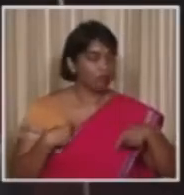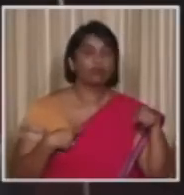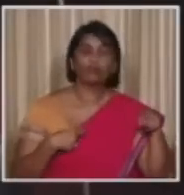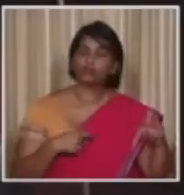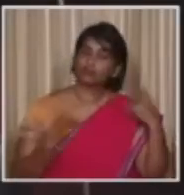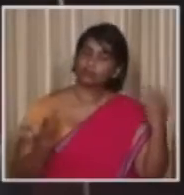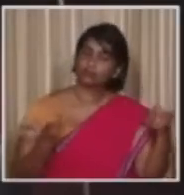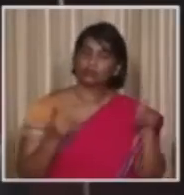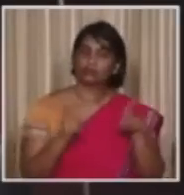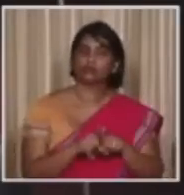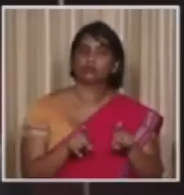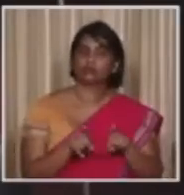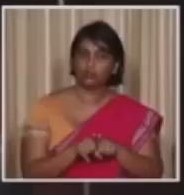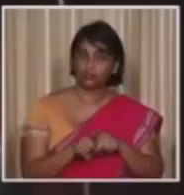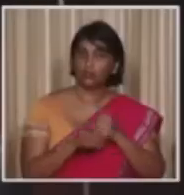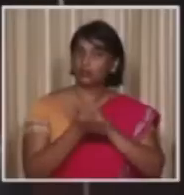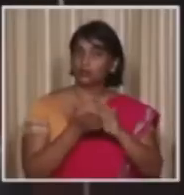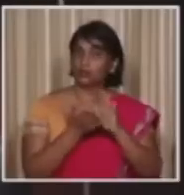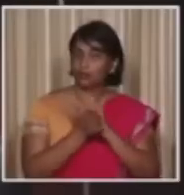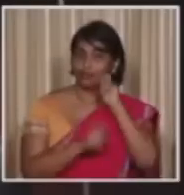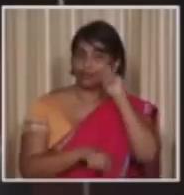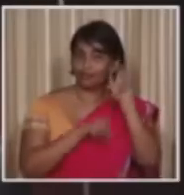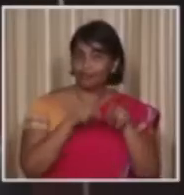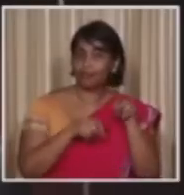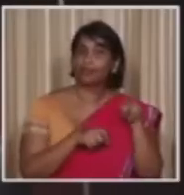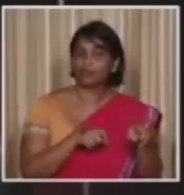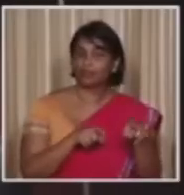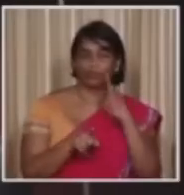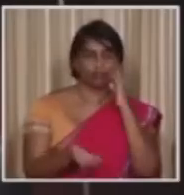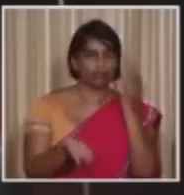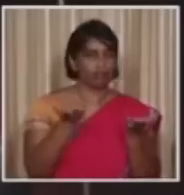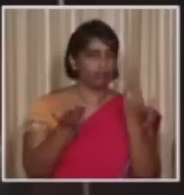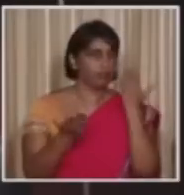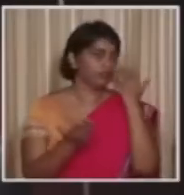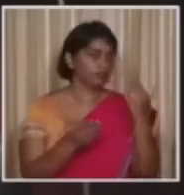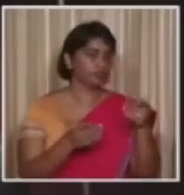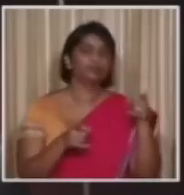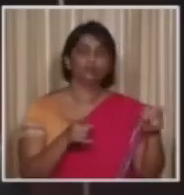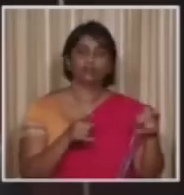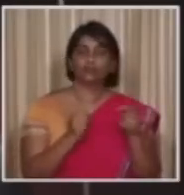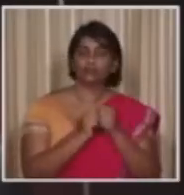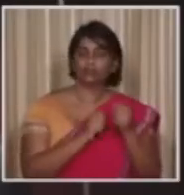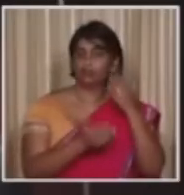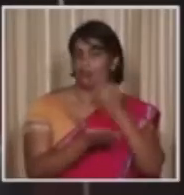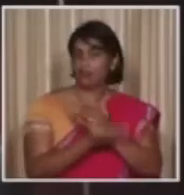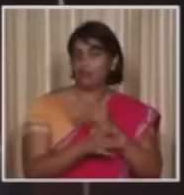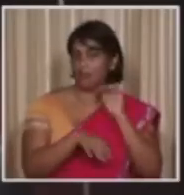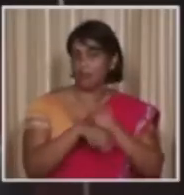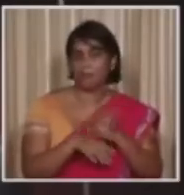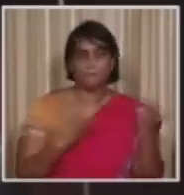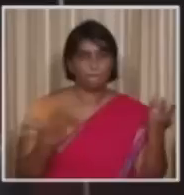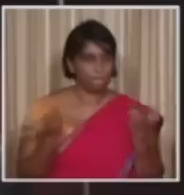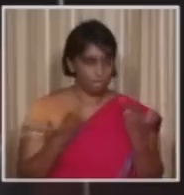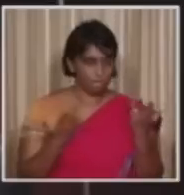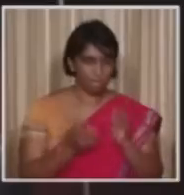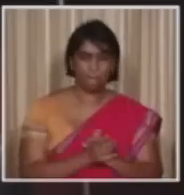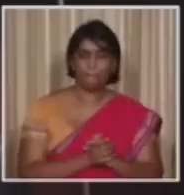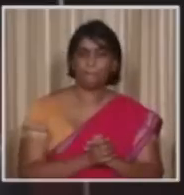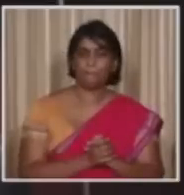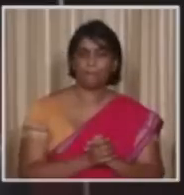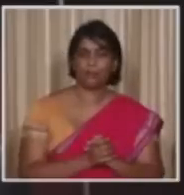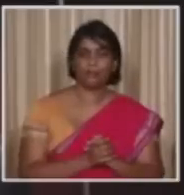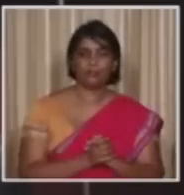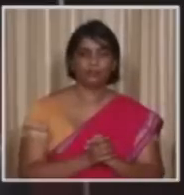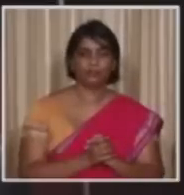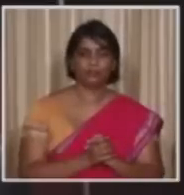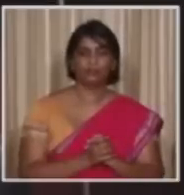as a result of discharging of their functions. Honourable Member, you have 2 more minutes. Meken kiyanne neethignavarunge